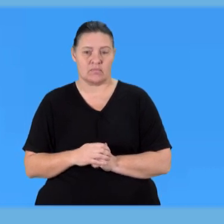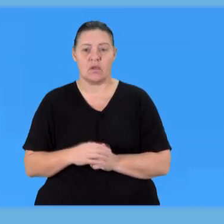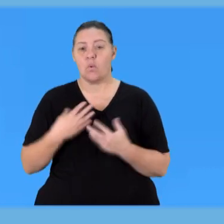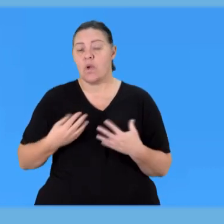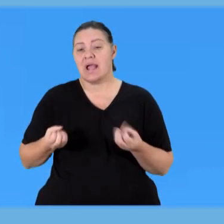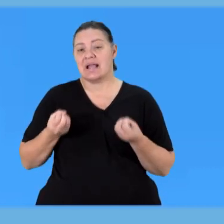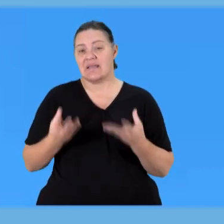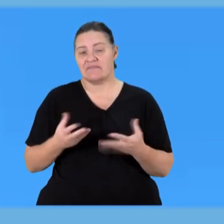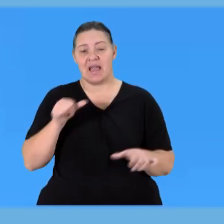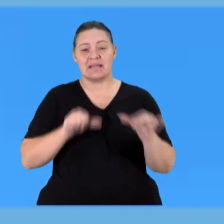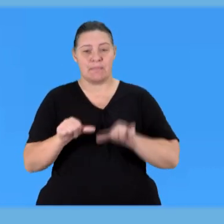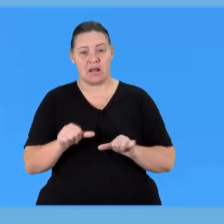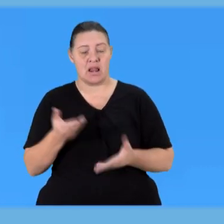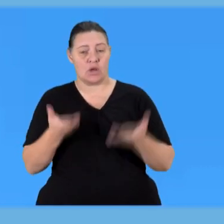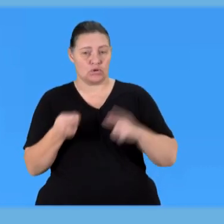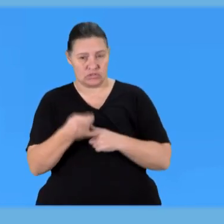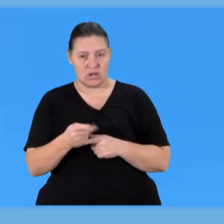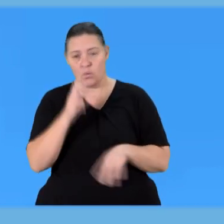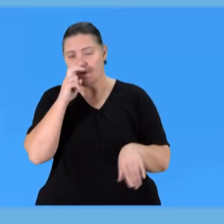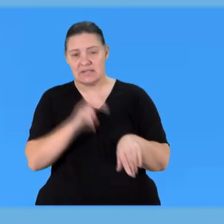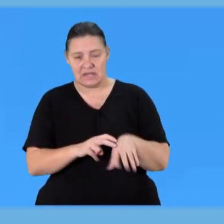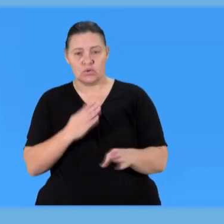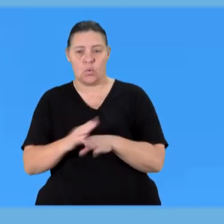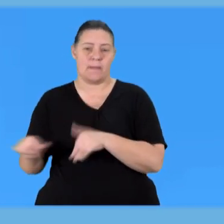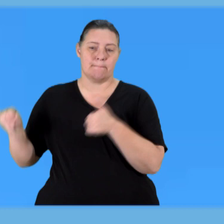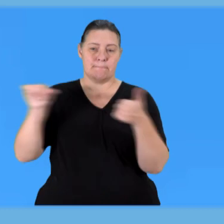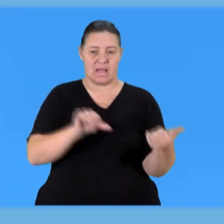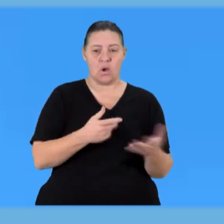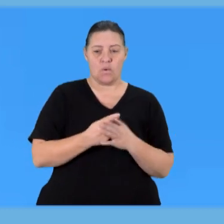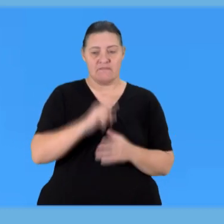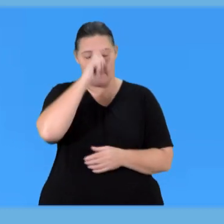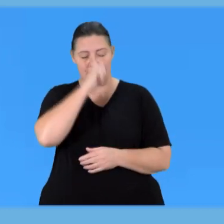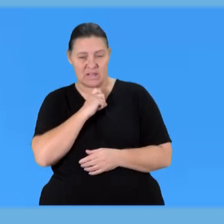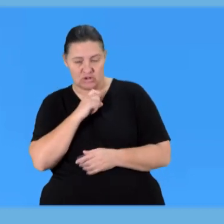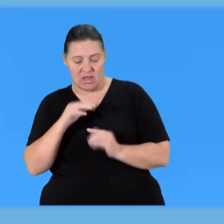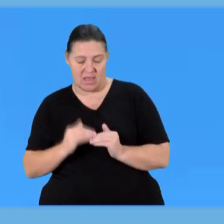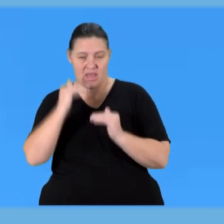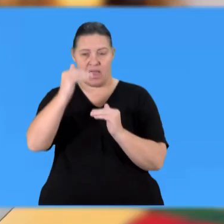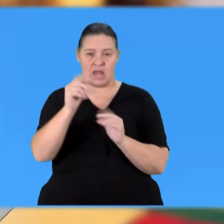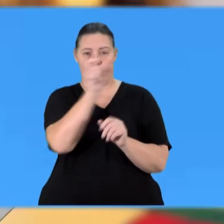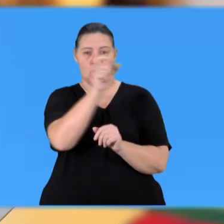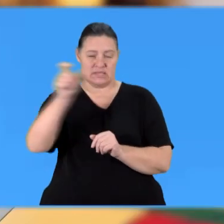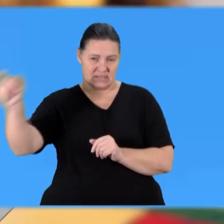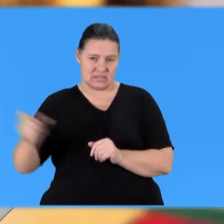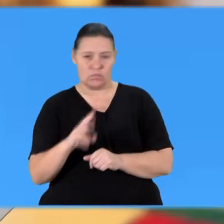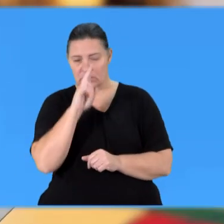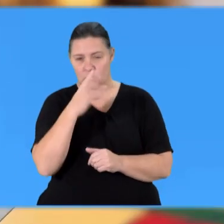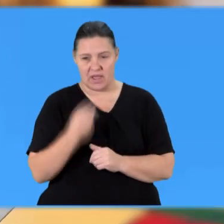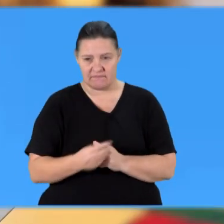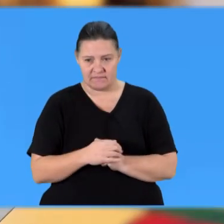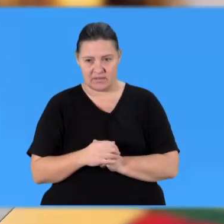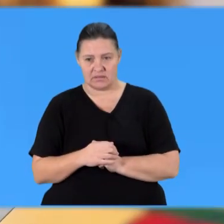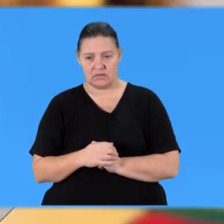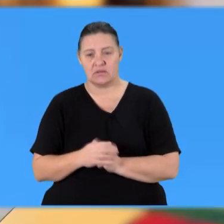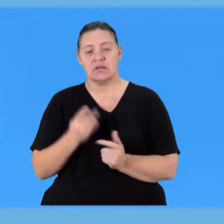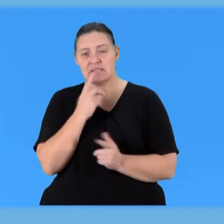We are given a chemical equation. We need to work backwards by drawing the picture and giving the word equation. So now let's see what we have. So